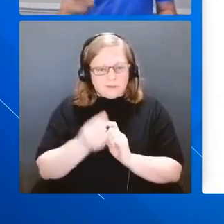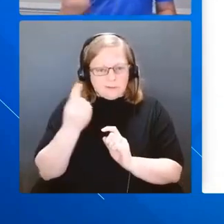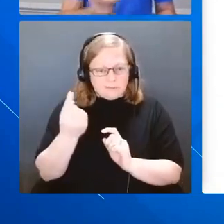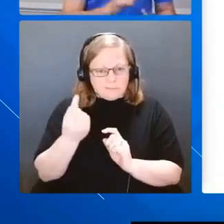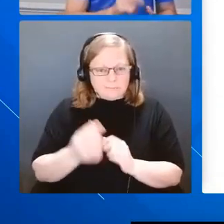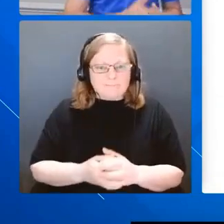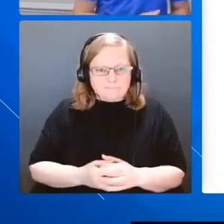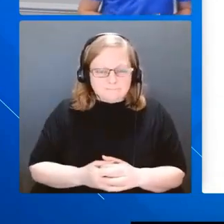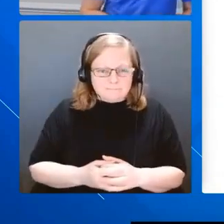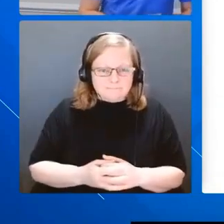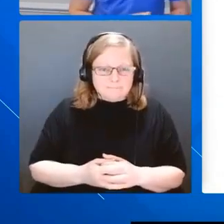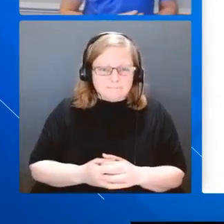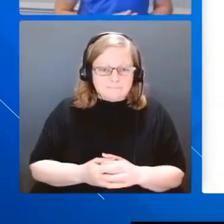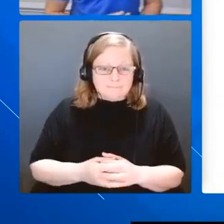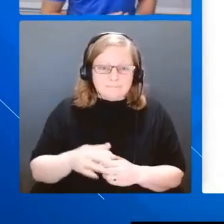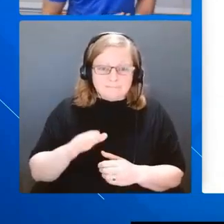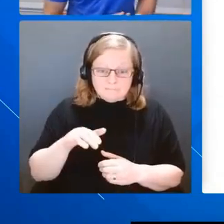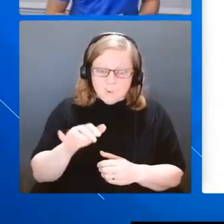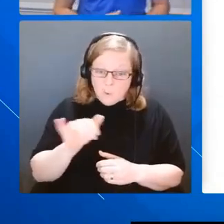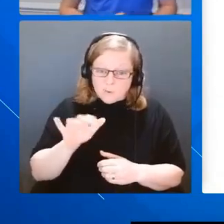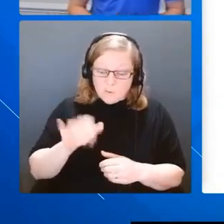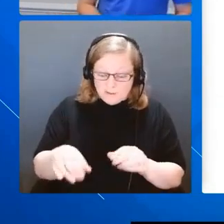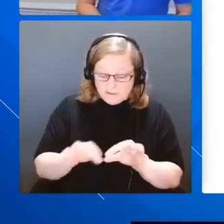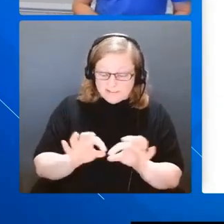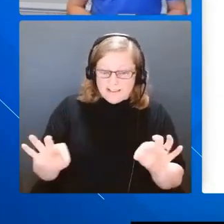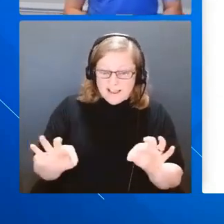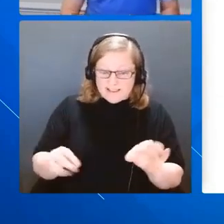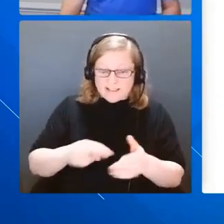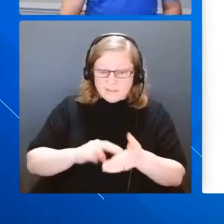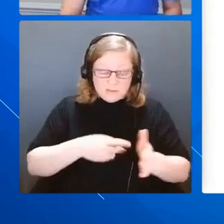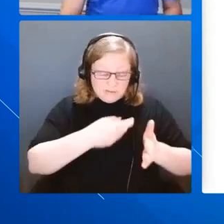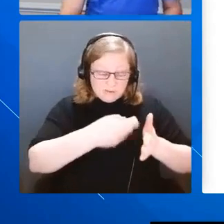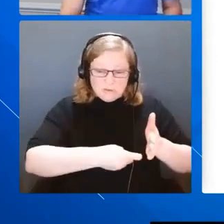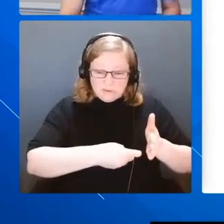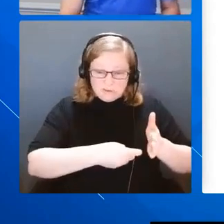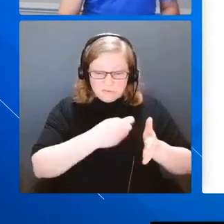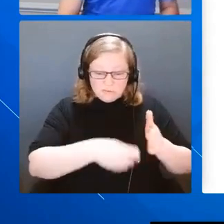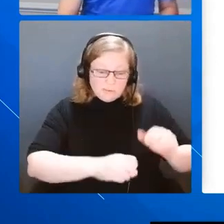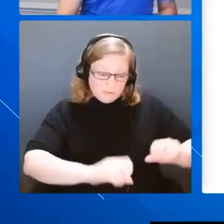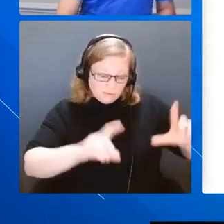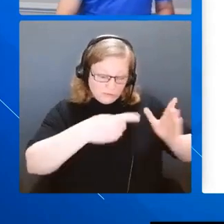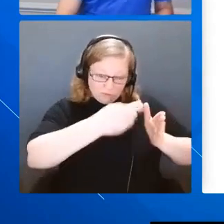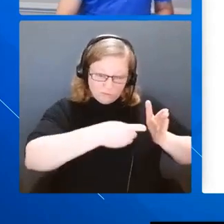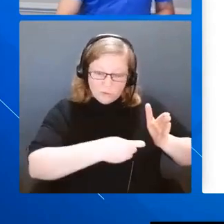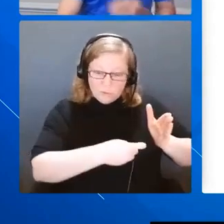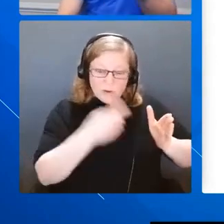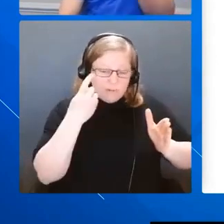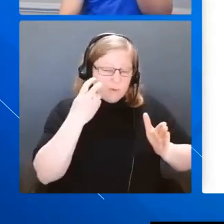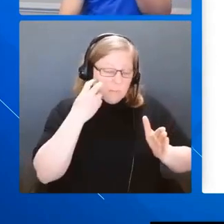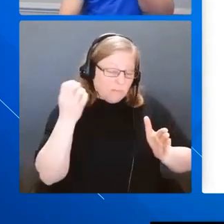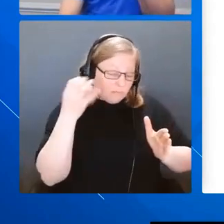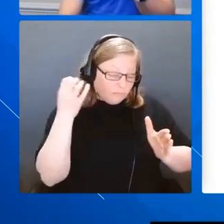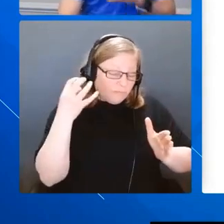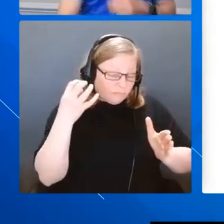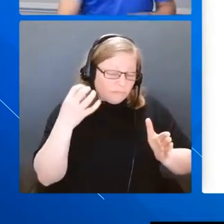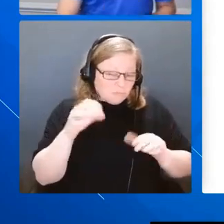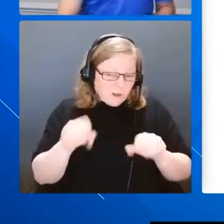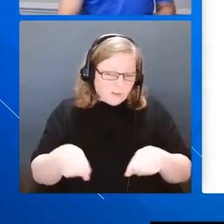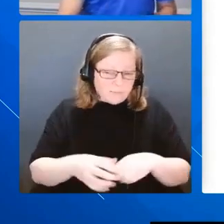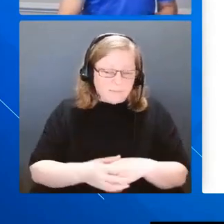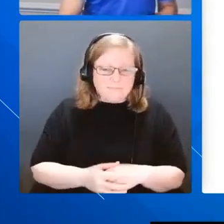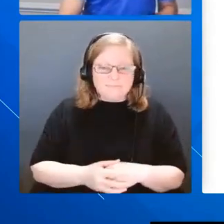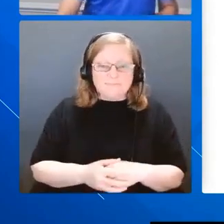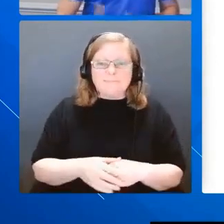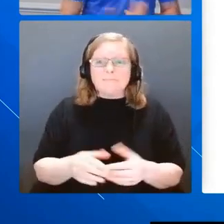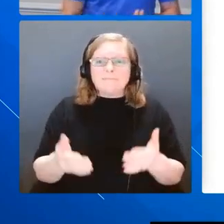By the way, that text gives a screen reader something to read also. So colored status icons, the good old colored